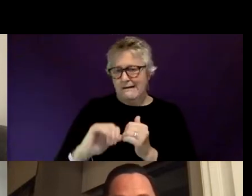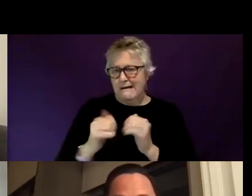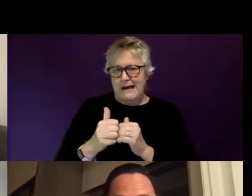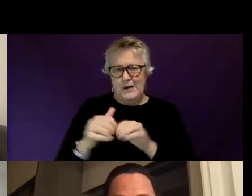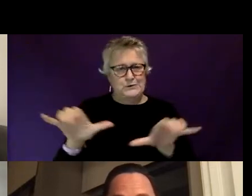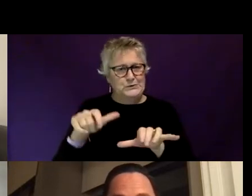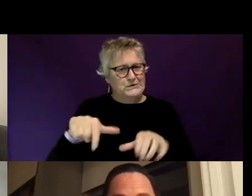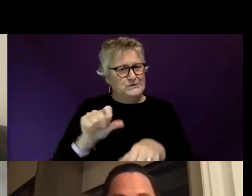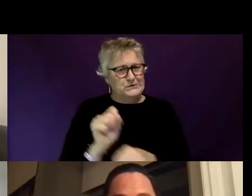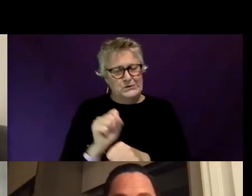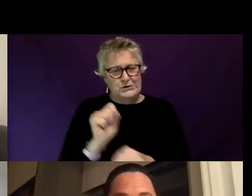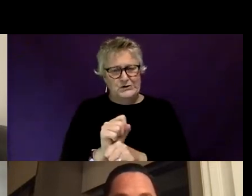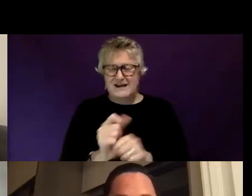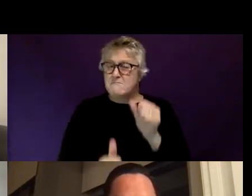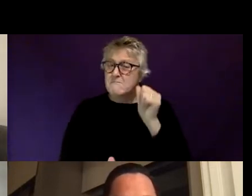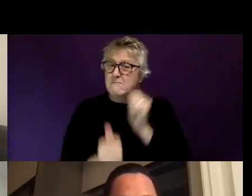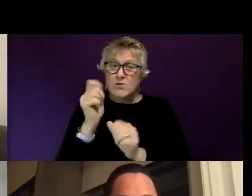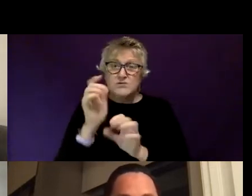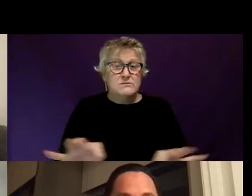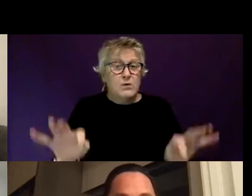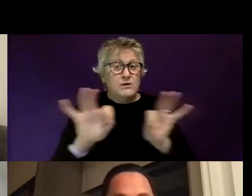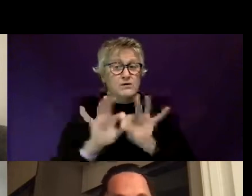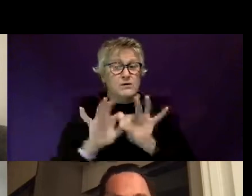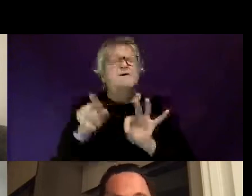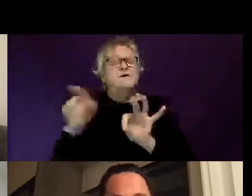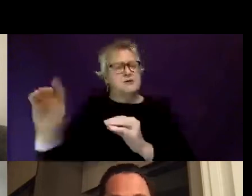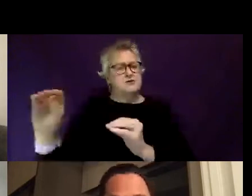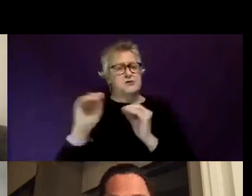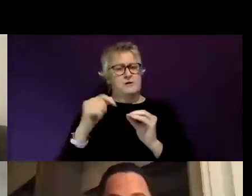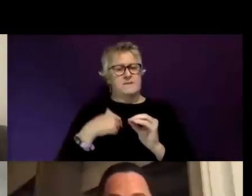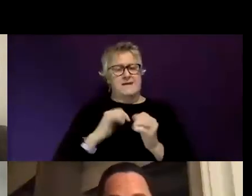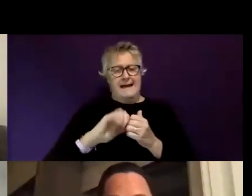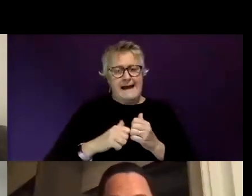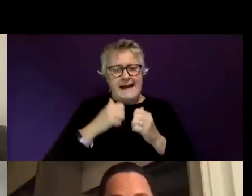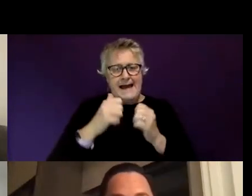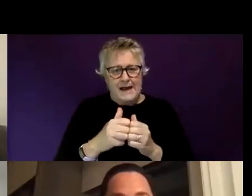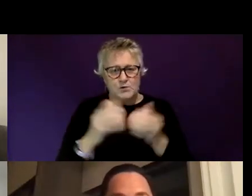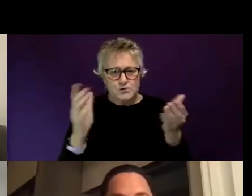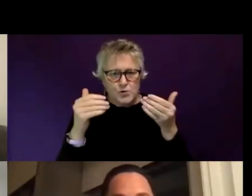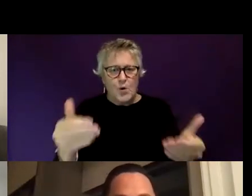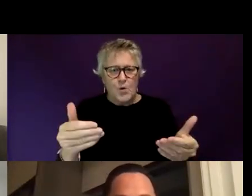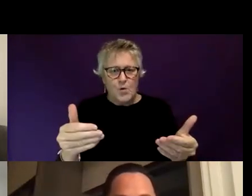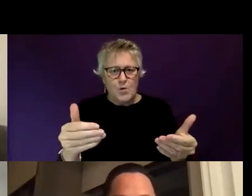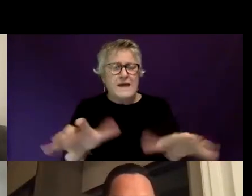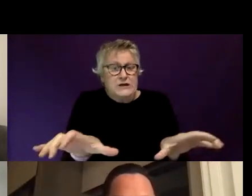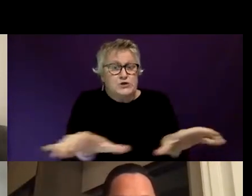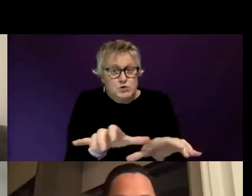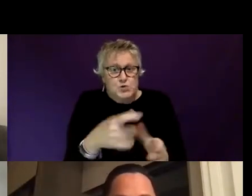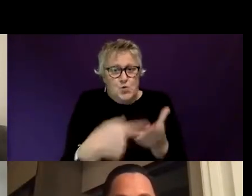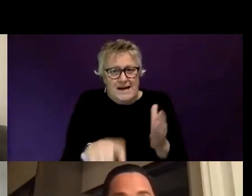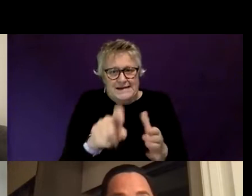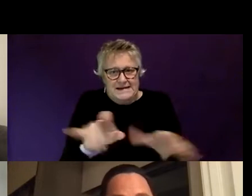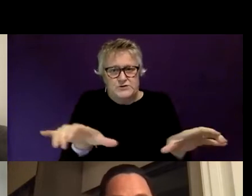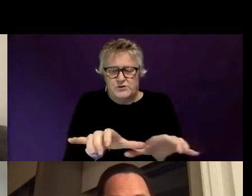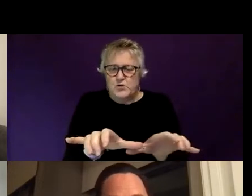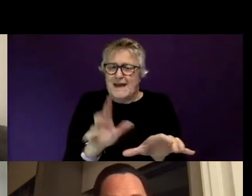was bring me into rooms where I needed to be, where people started to see in me what I didn't see in myself, and really encouraged me to run.